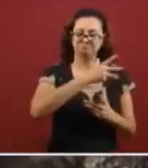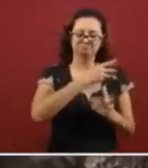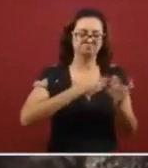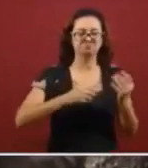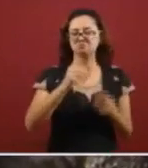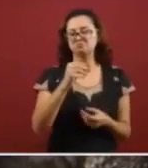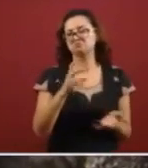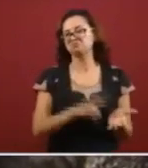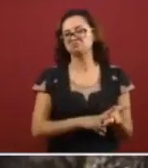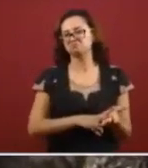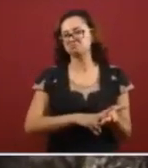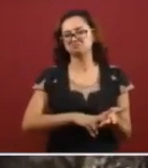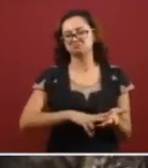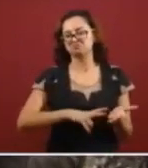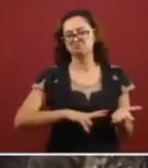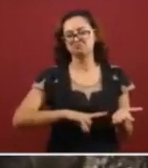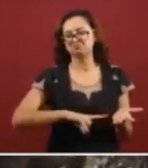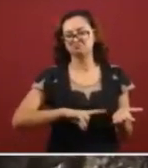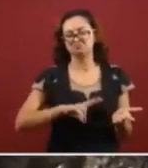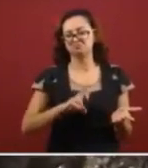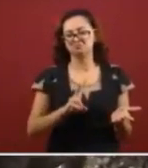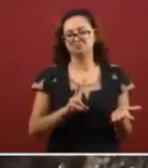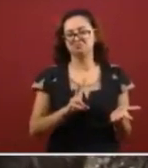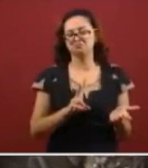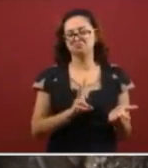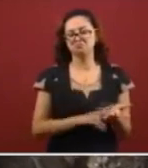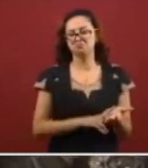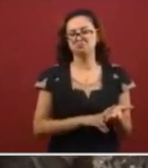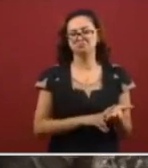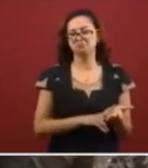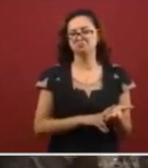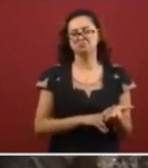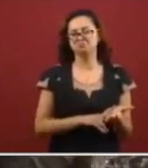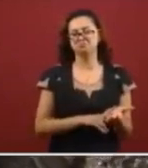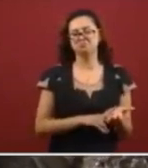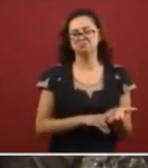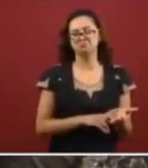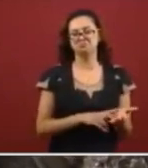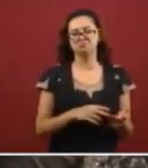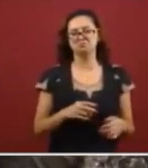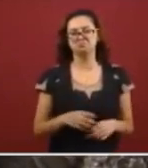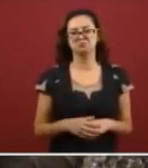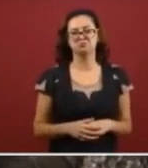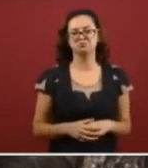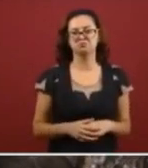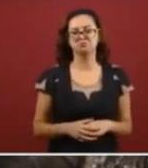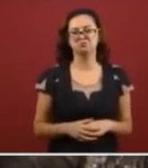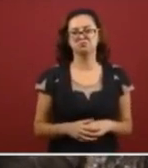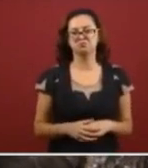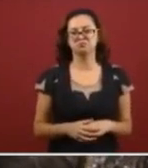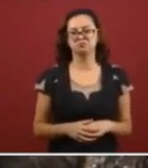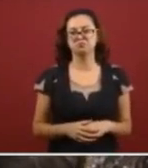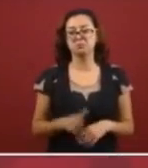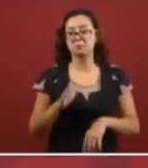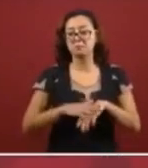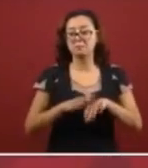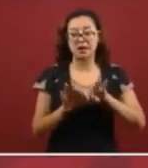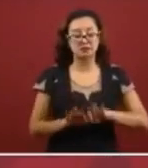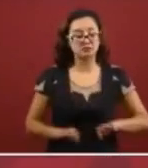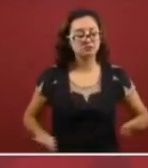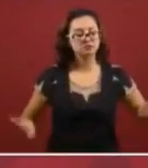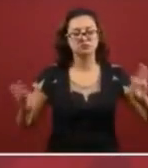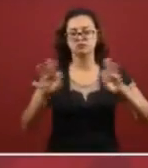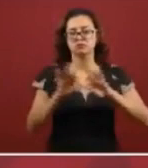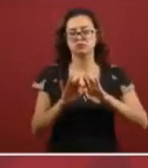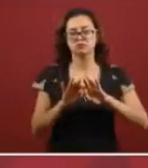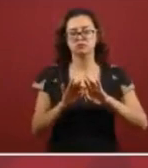that there is no number of economy or measures, economical measures that would be make